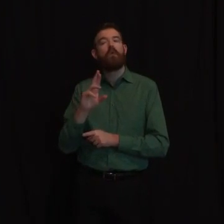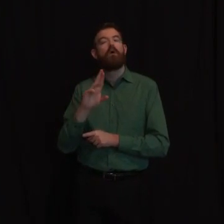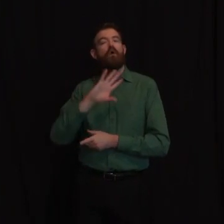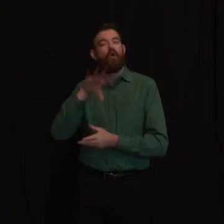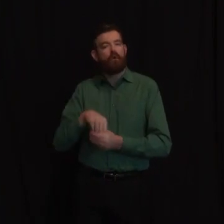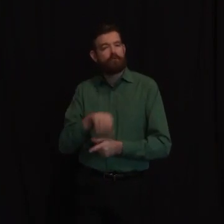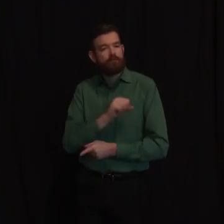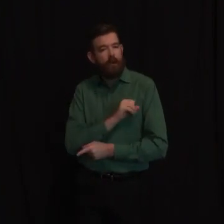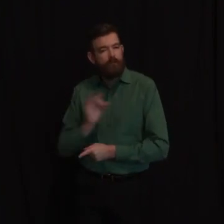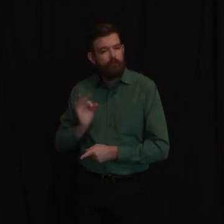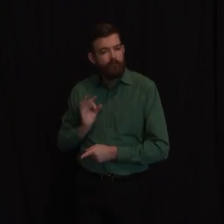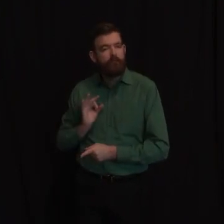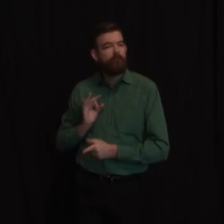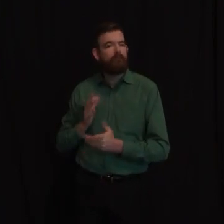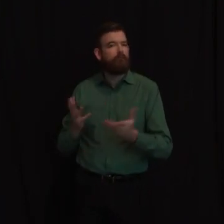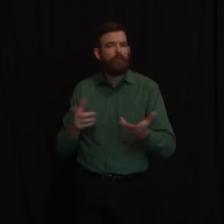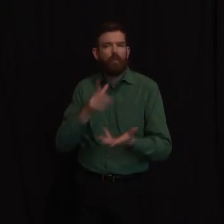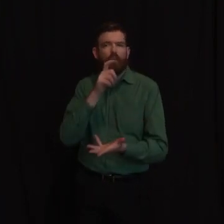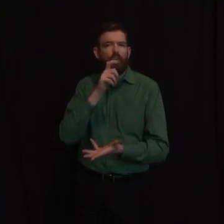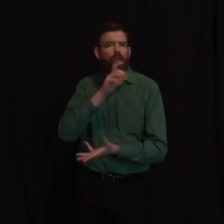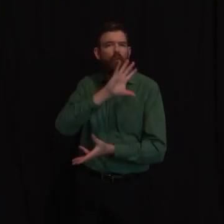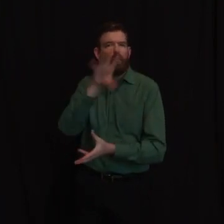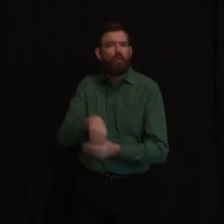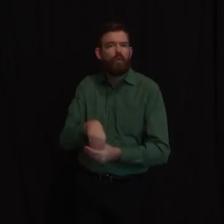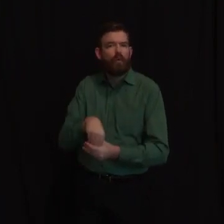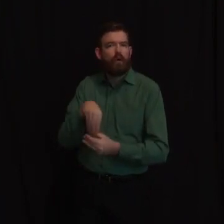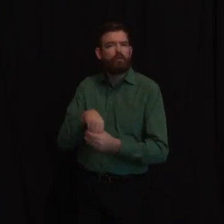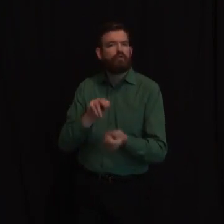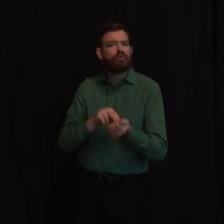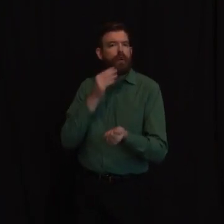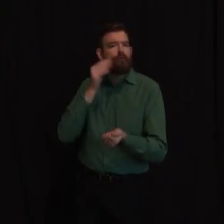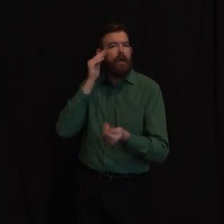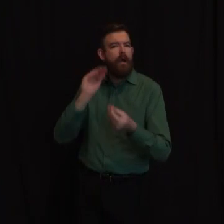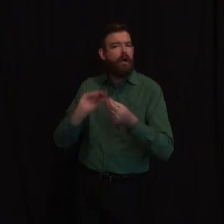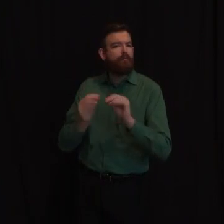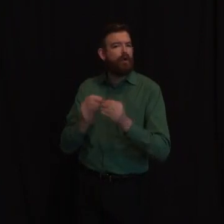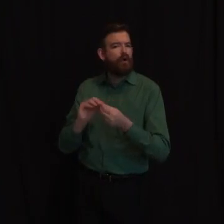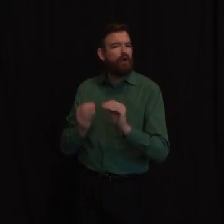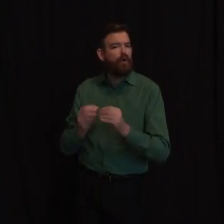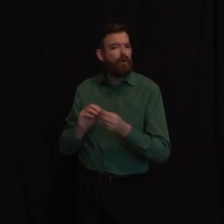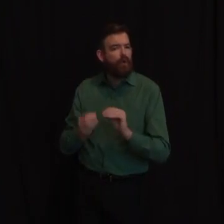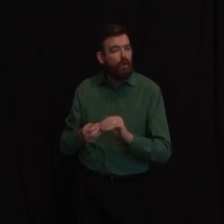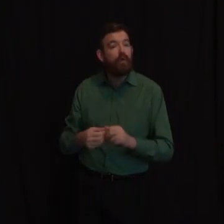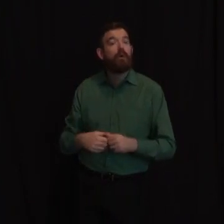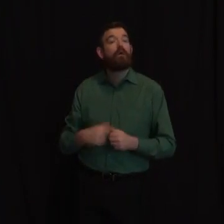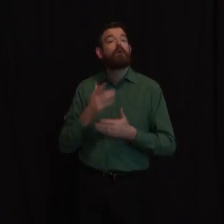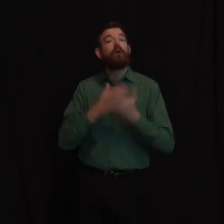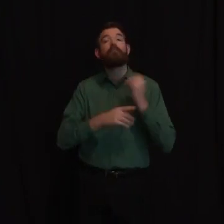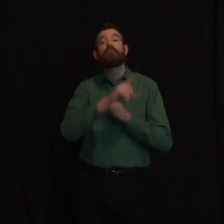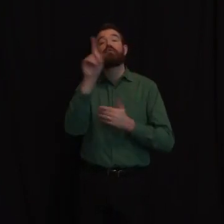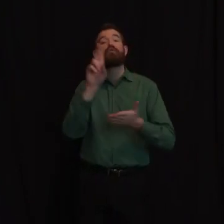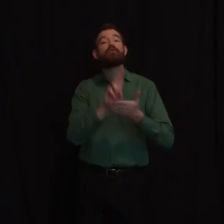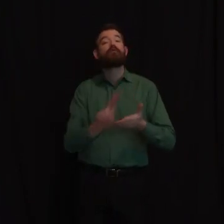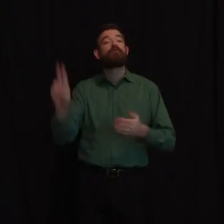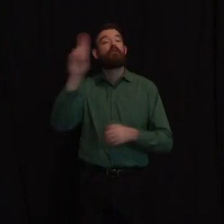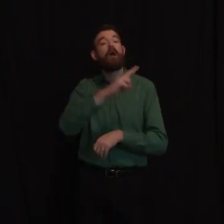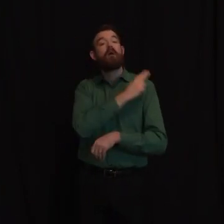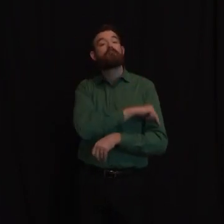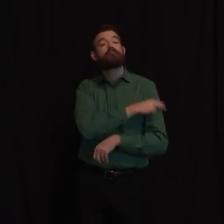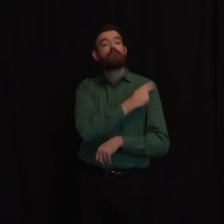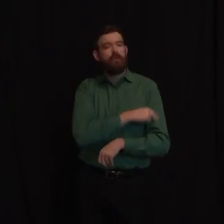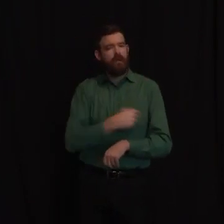patients or staff and patients? Are you aware there are empty beds inside University Hospital and the ER is backed up every day because of